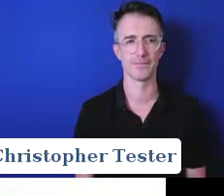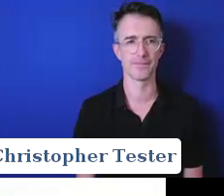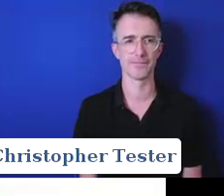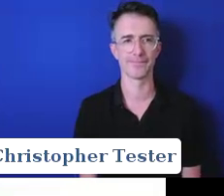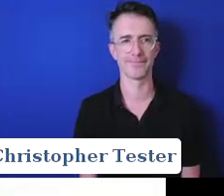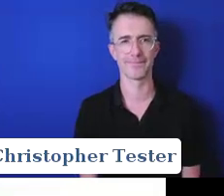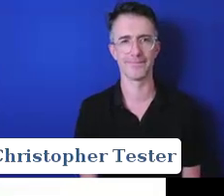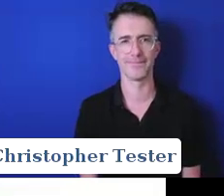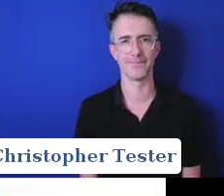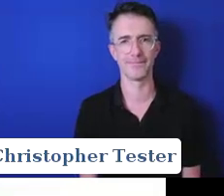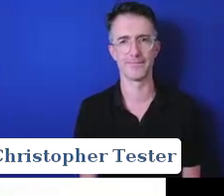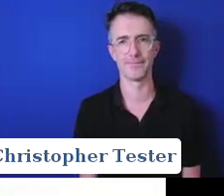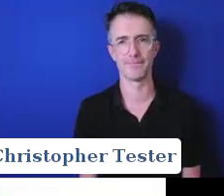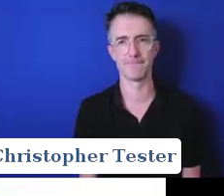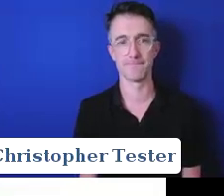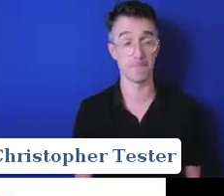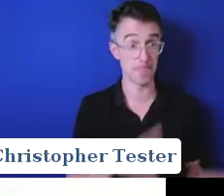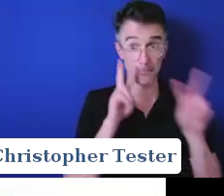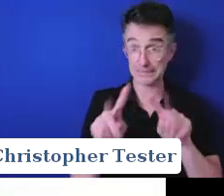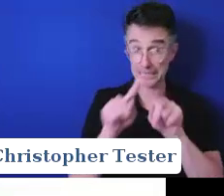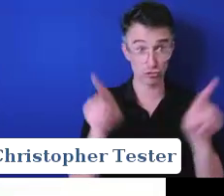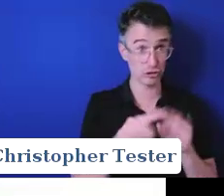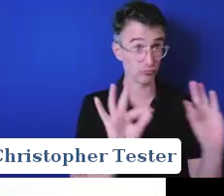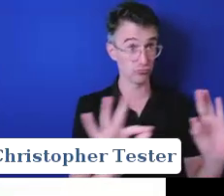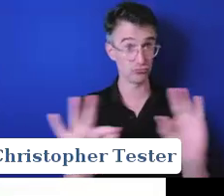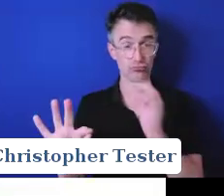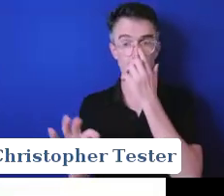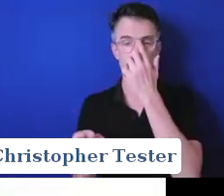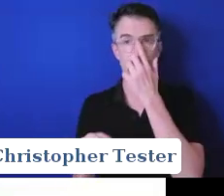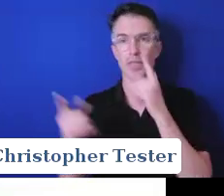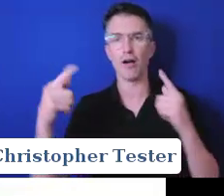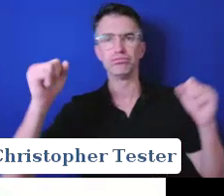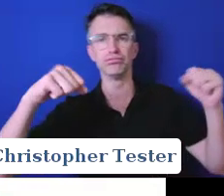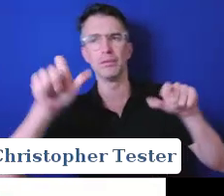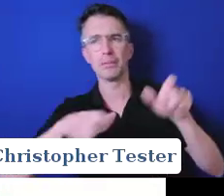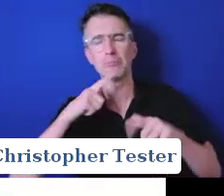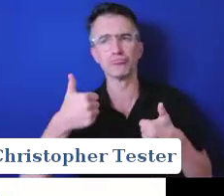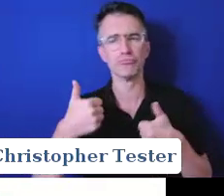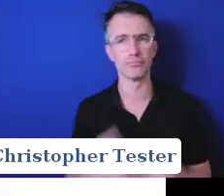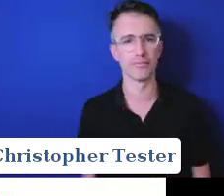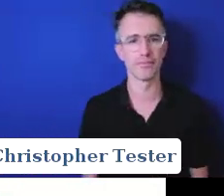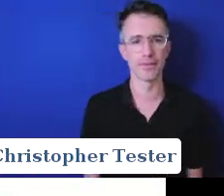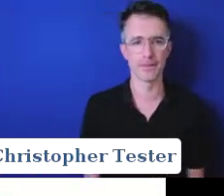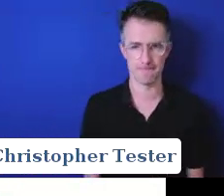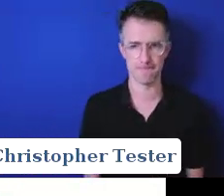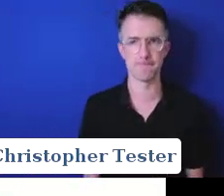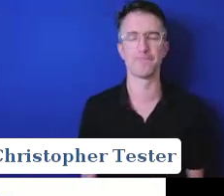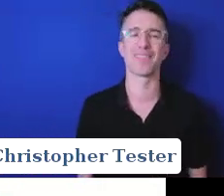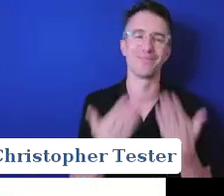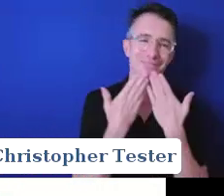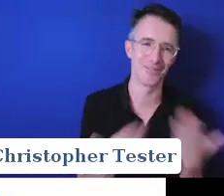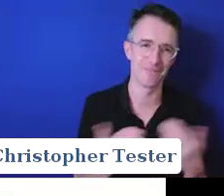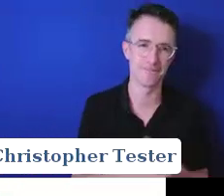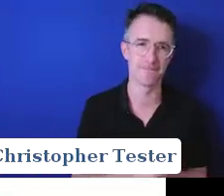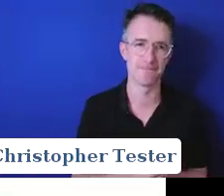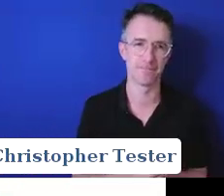Can you see the screen? Yes, I can see. Yes, yeah. Okay, thank you so much. So